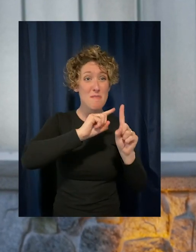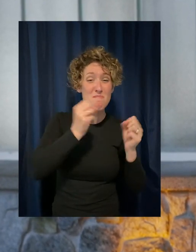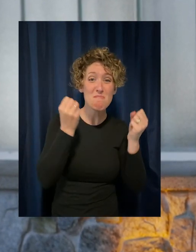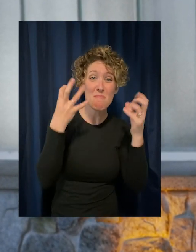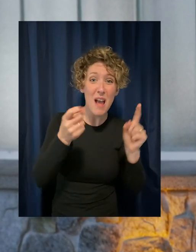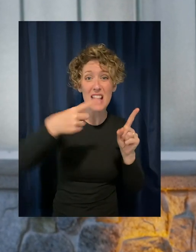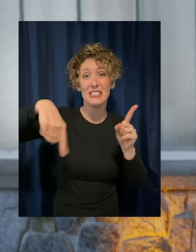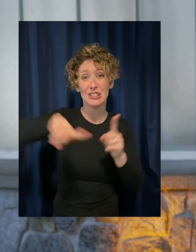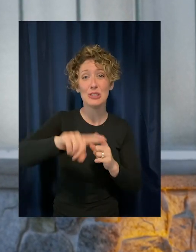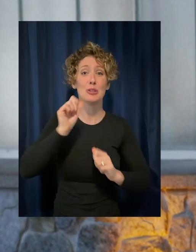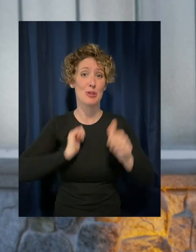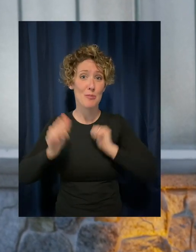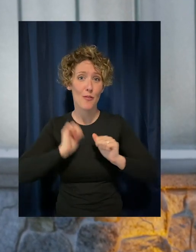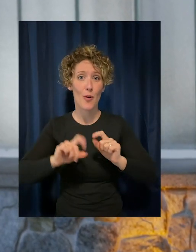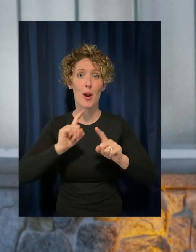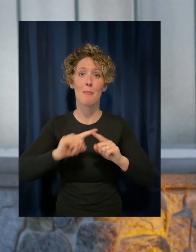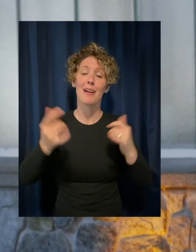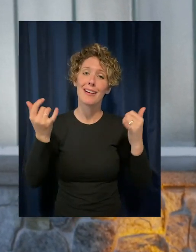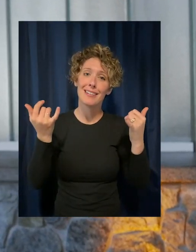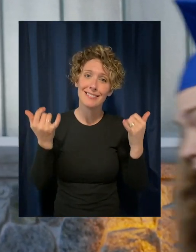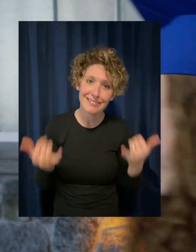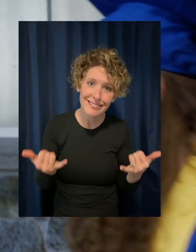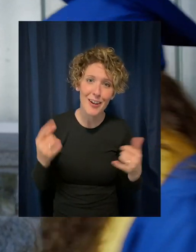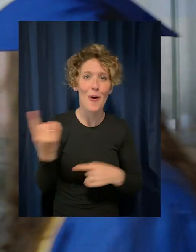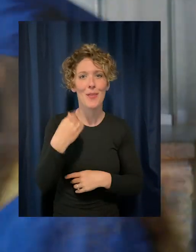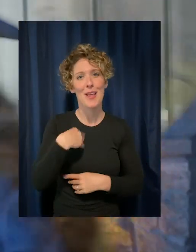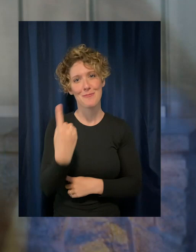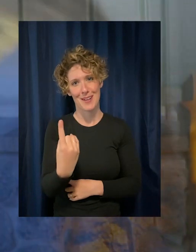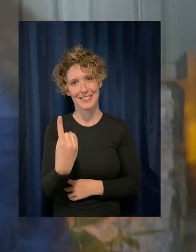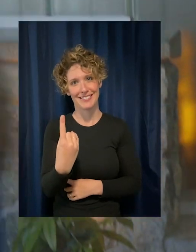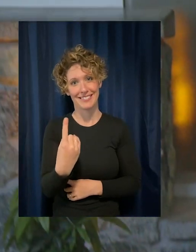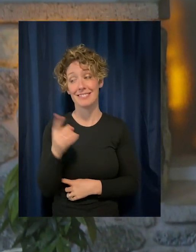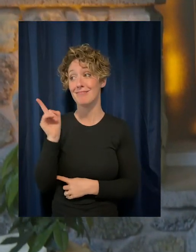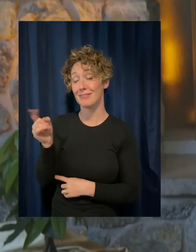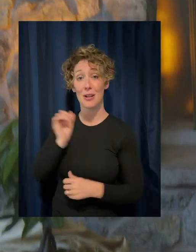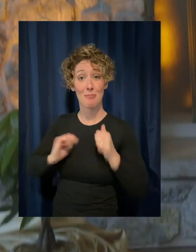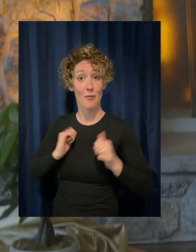Mashenko singing Don't Be Shy by Cat Stevens.